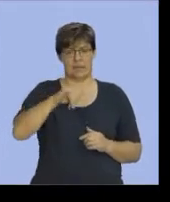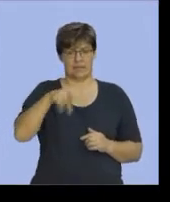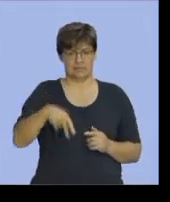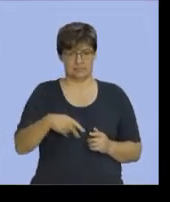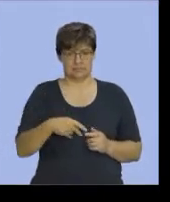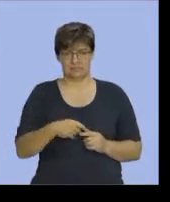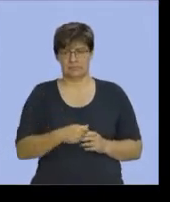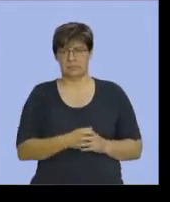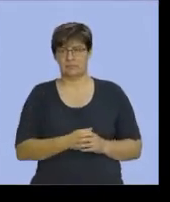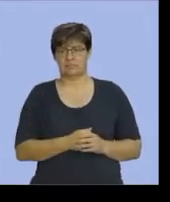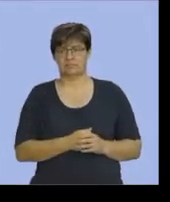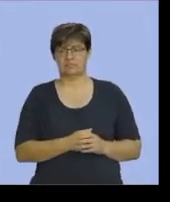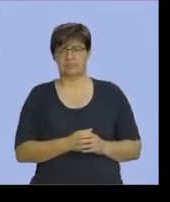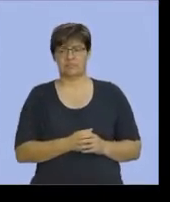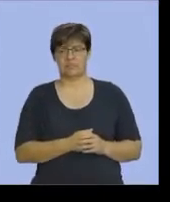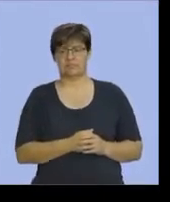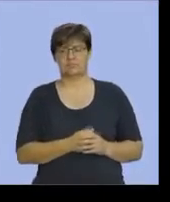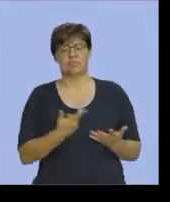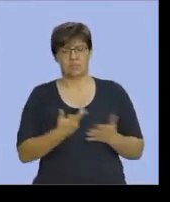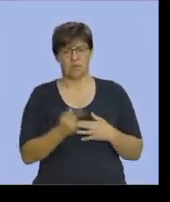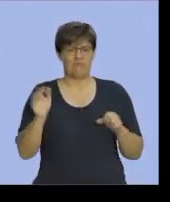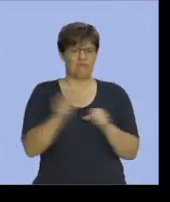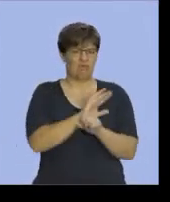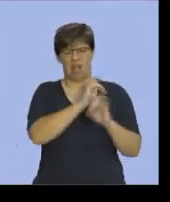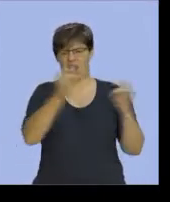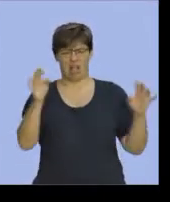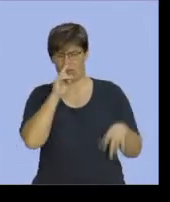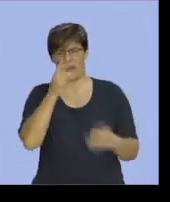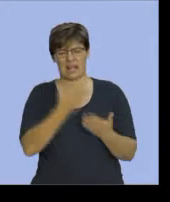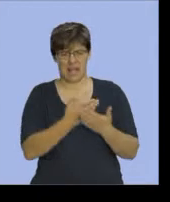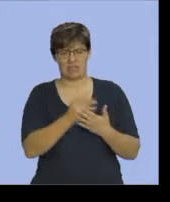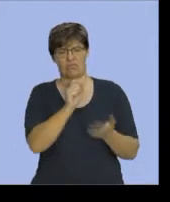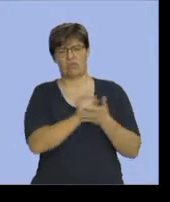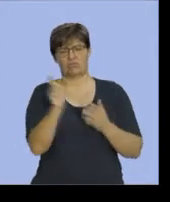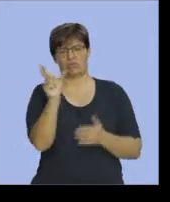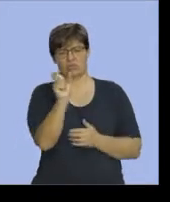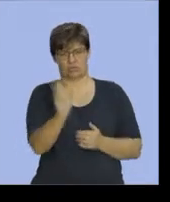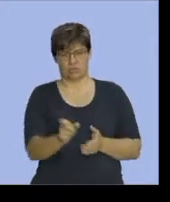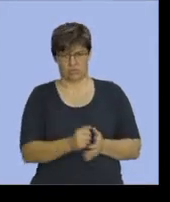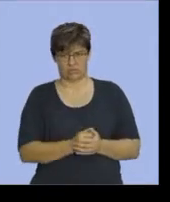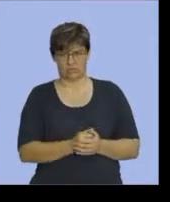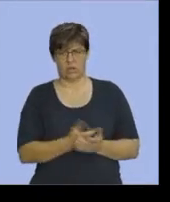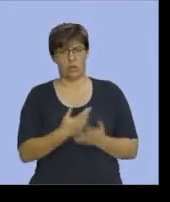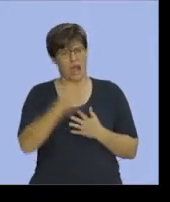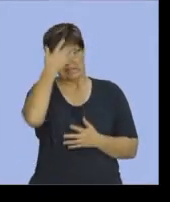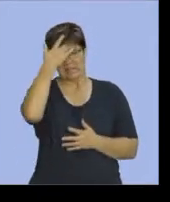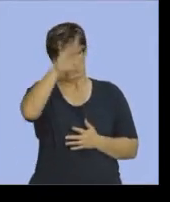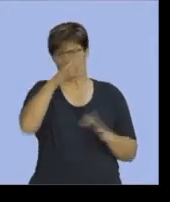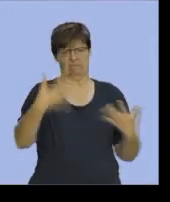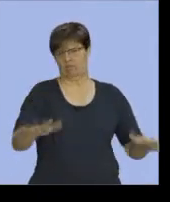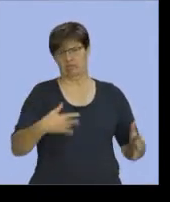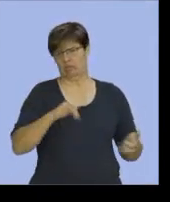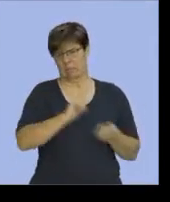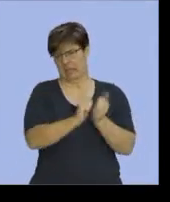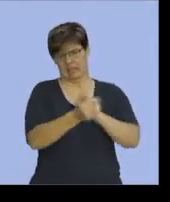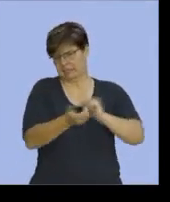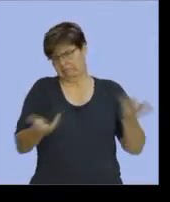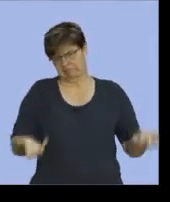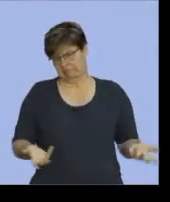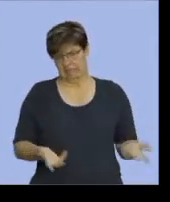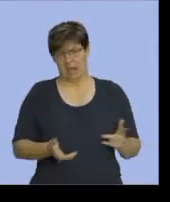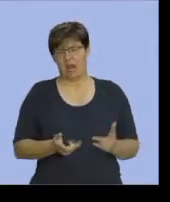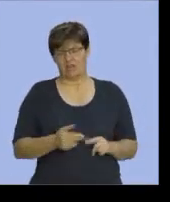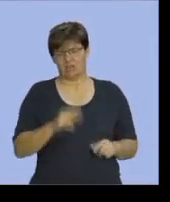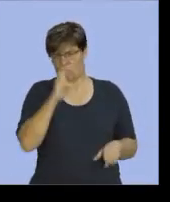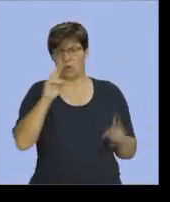write OPP and hype instead of the whole word. Because remember, we are very smart people as